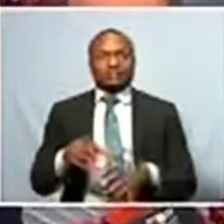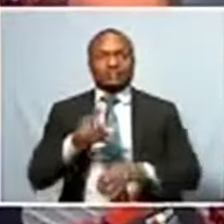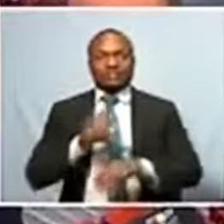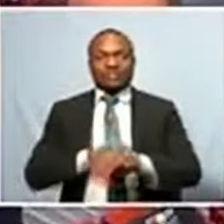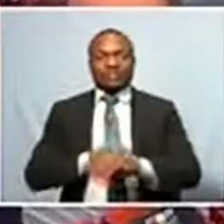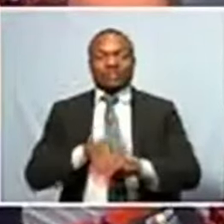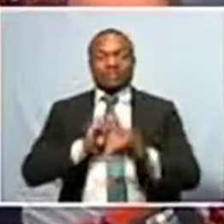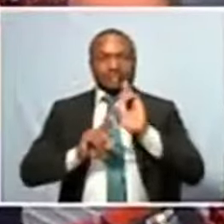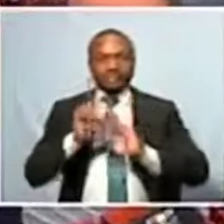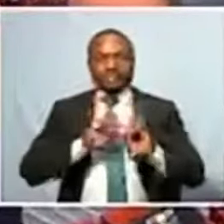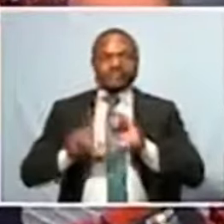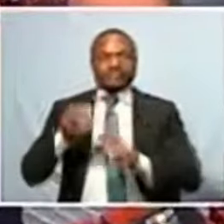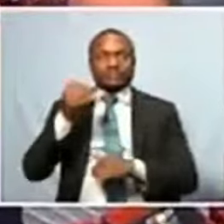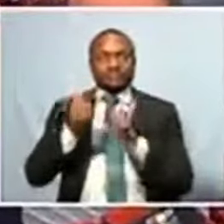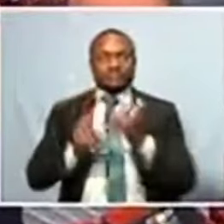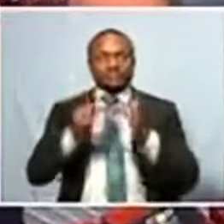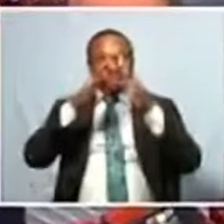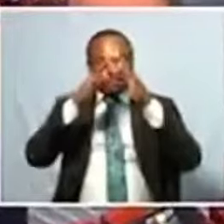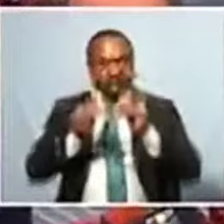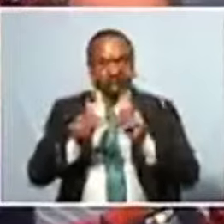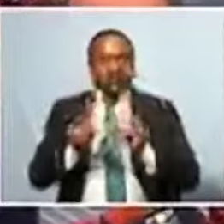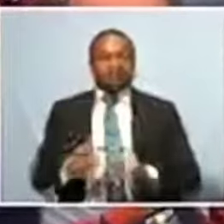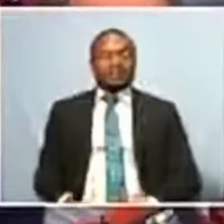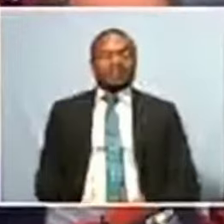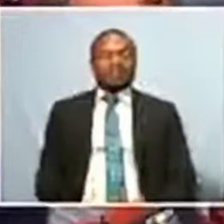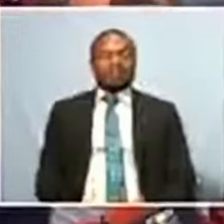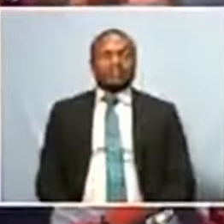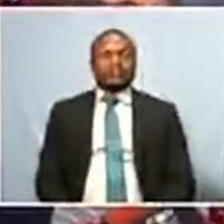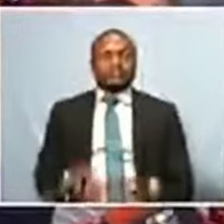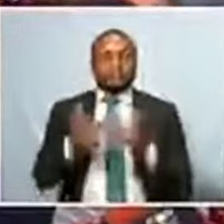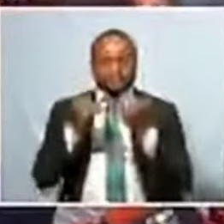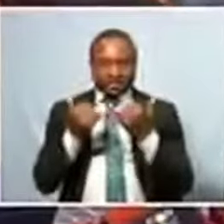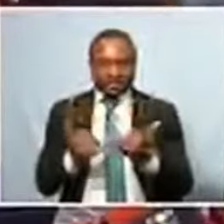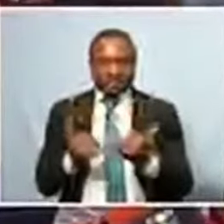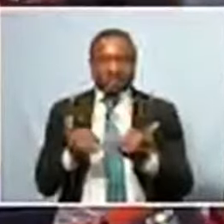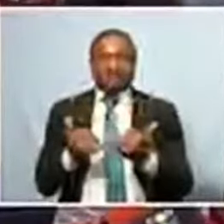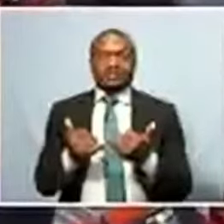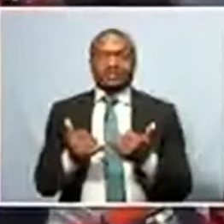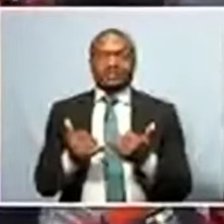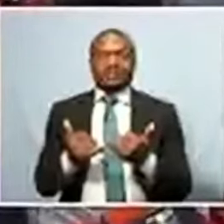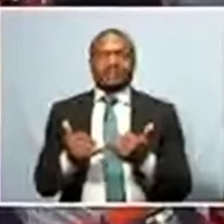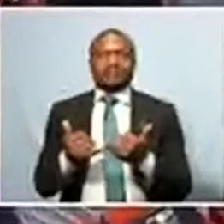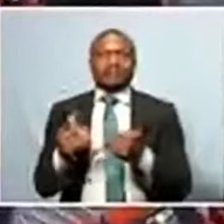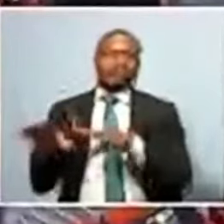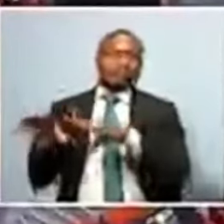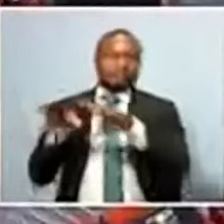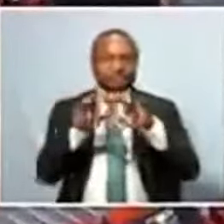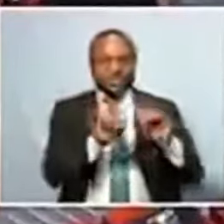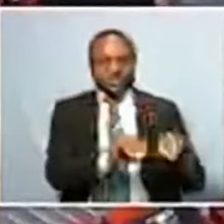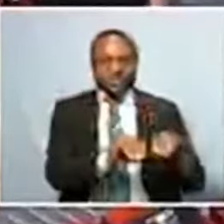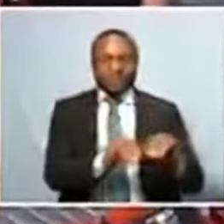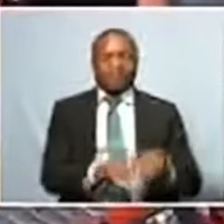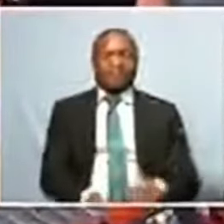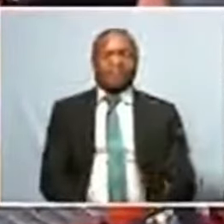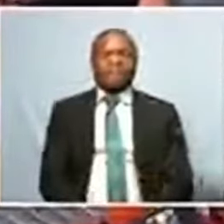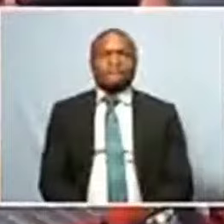lapses. The House is now adjourned.